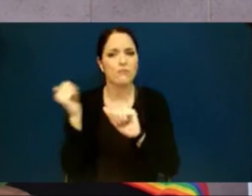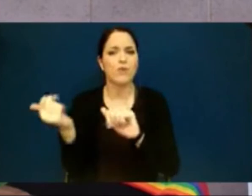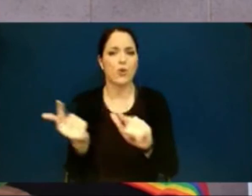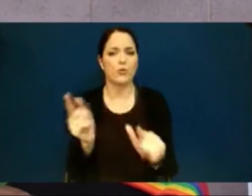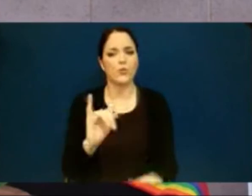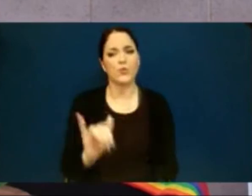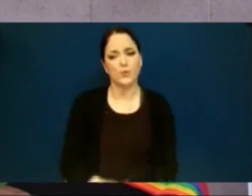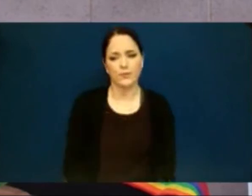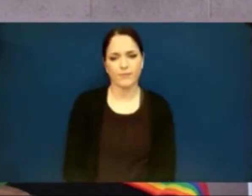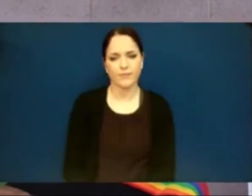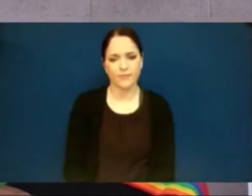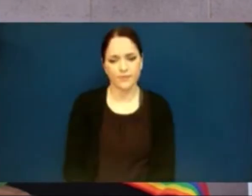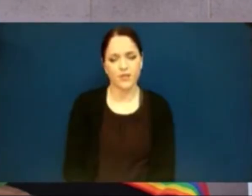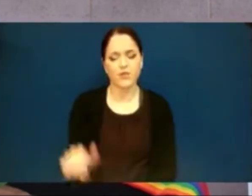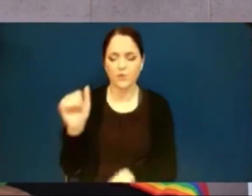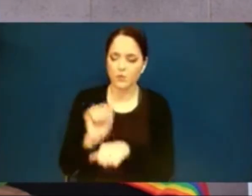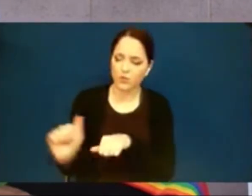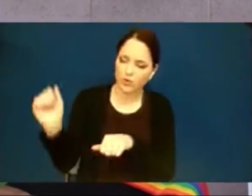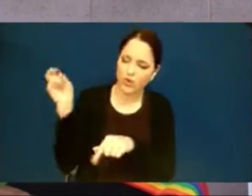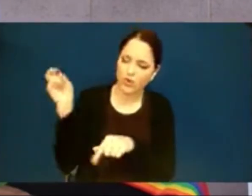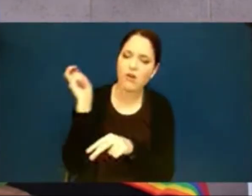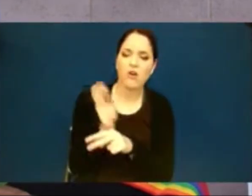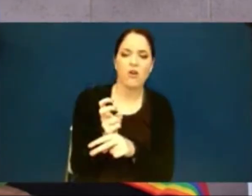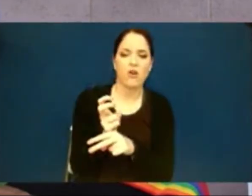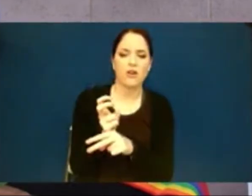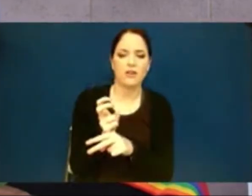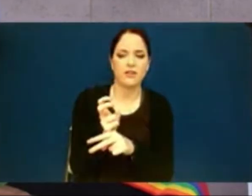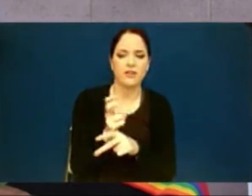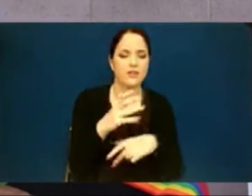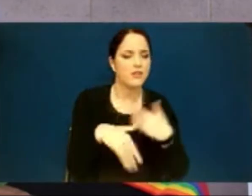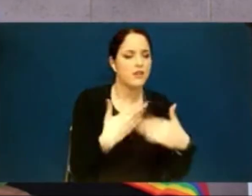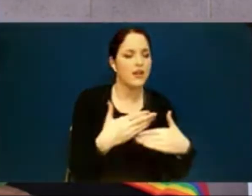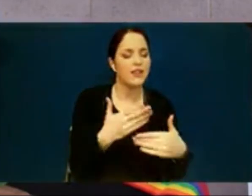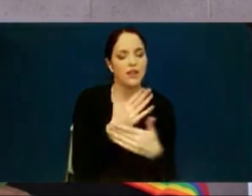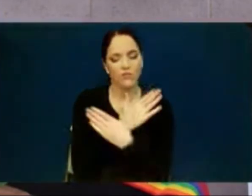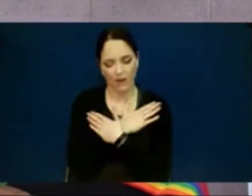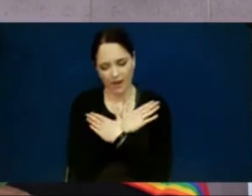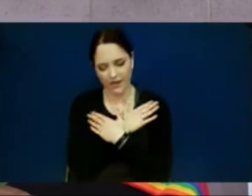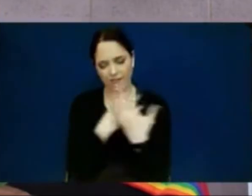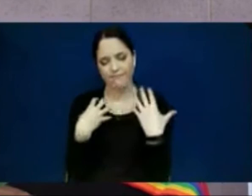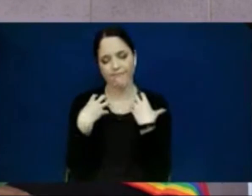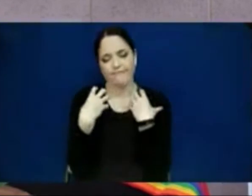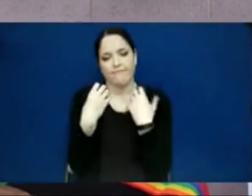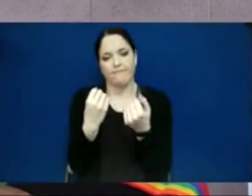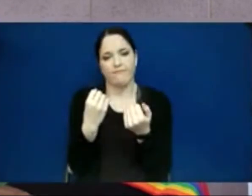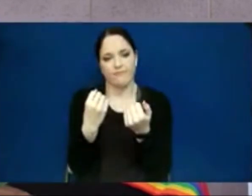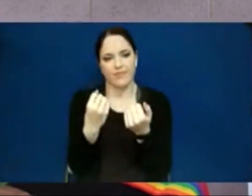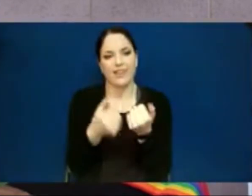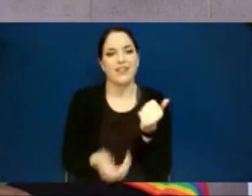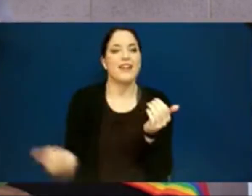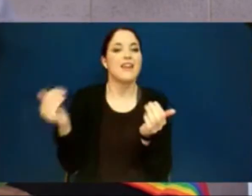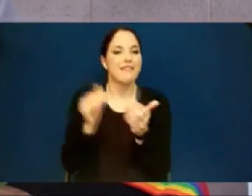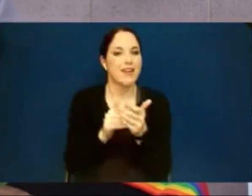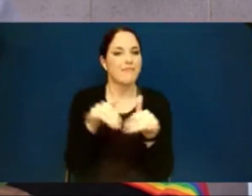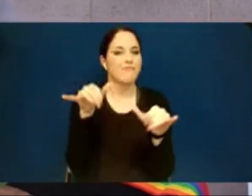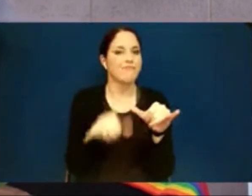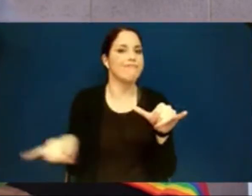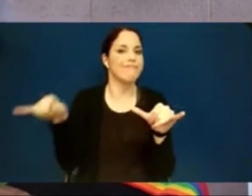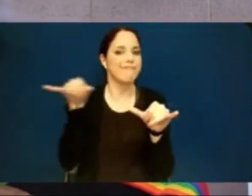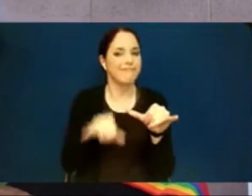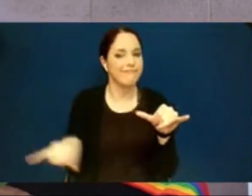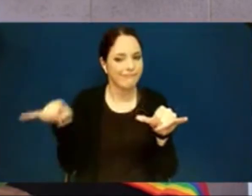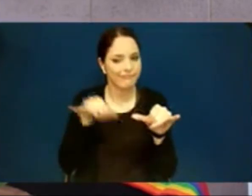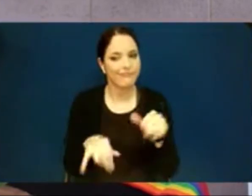work hard and then rest, to restore and do holy work again. Jesus invites us to